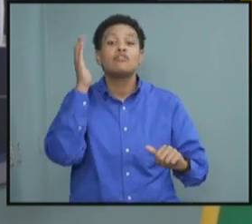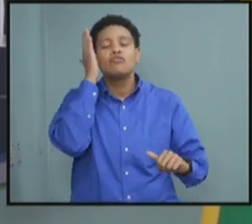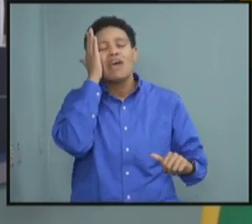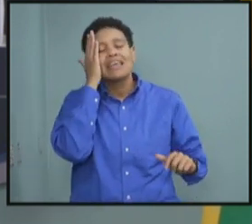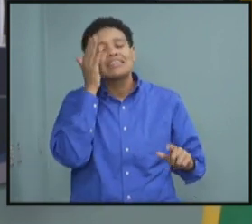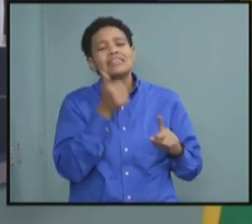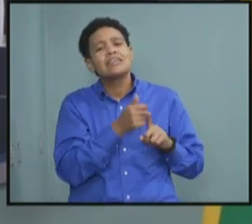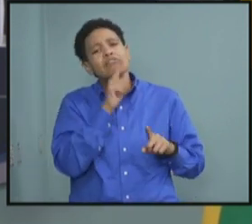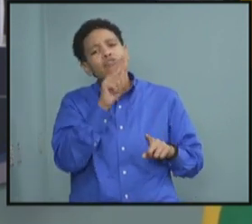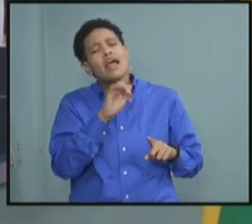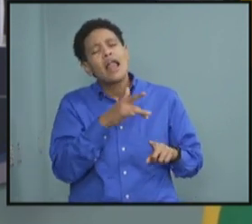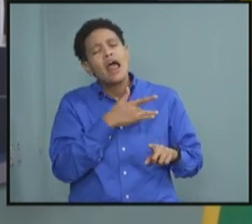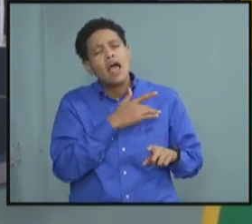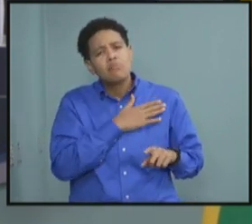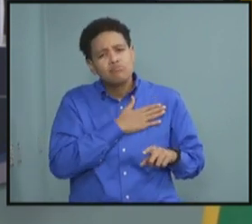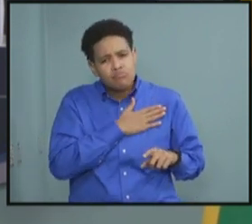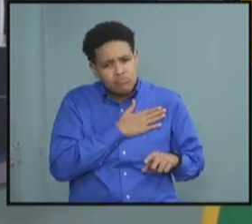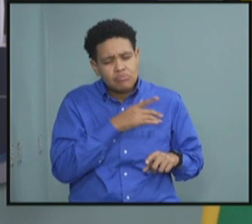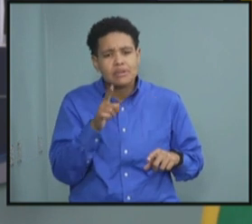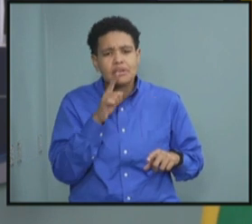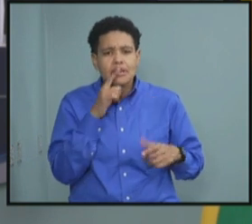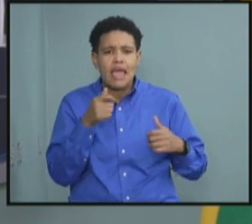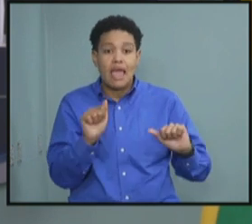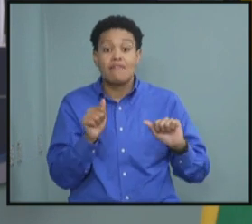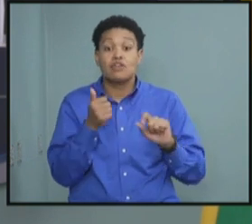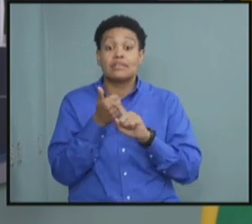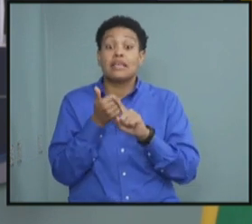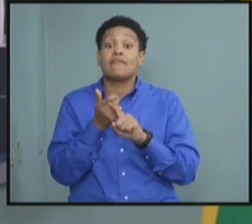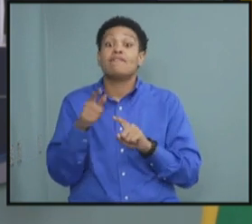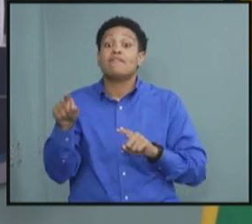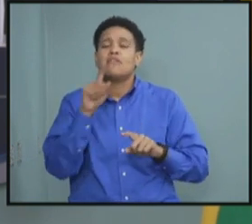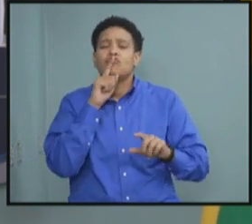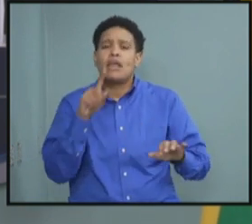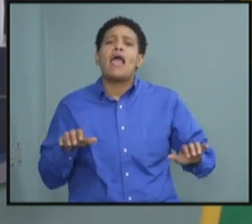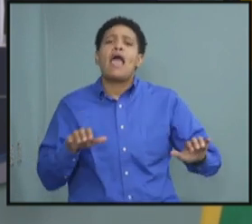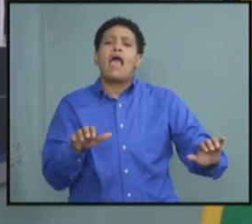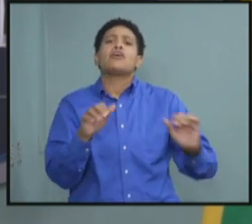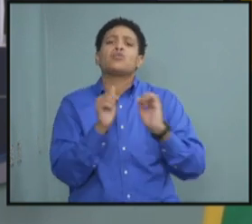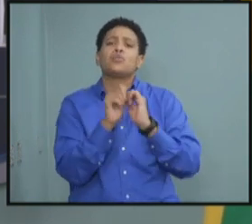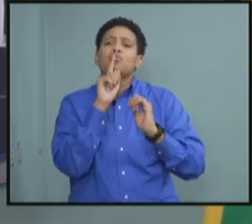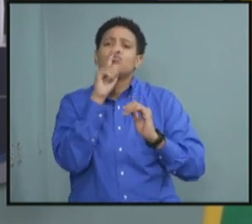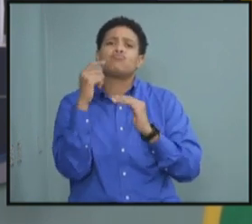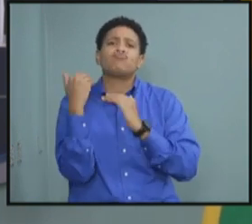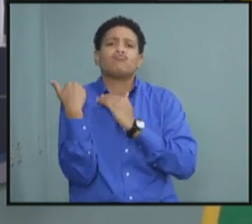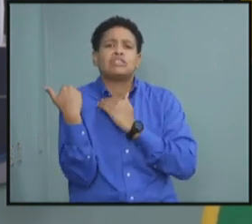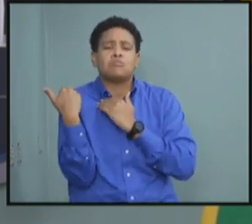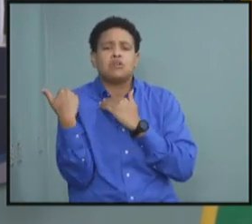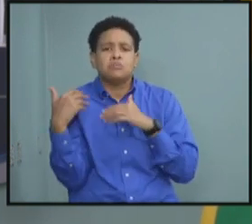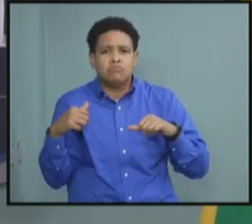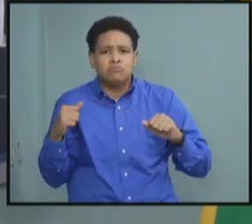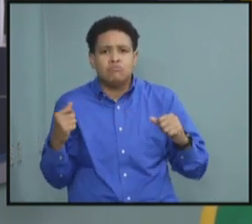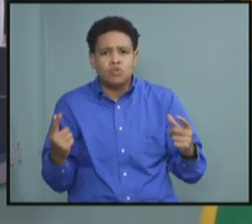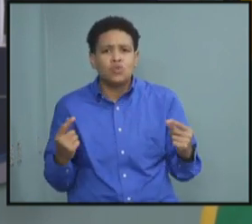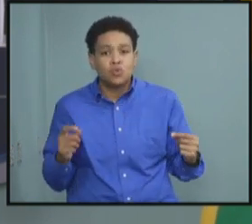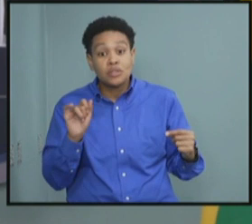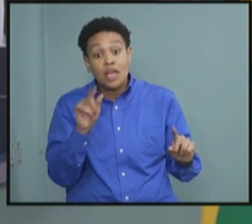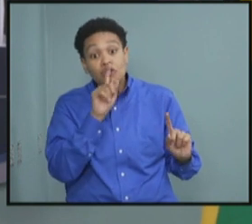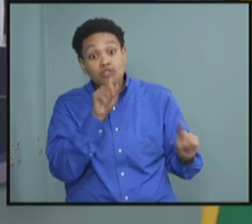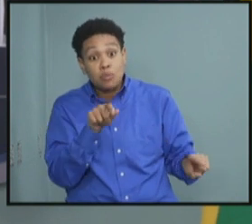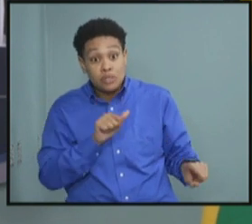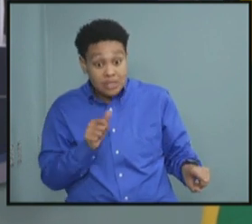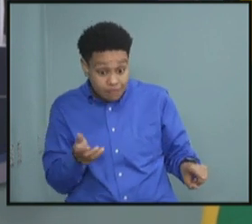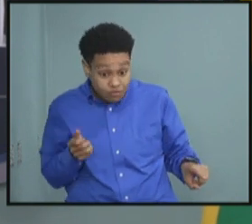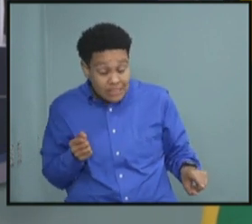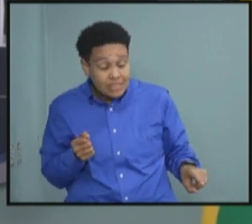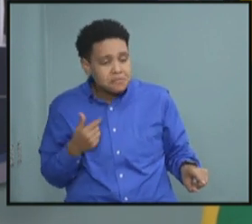residents appreciated the effort, and they themselves acted with responsibility. That is the report I have